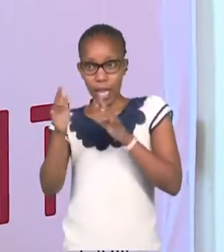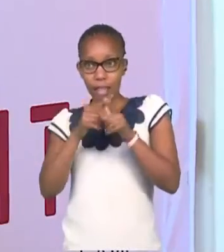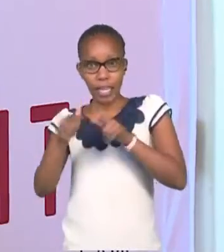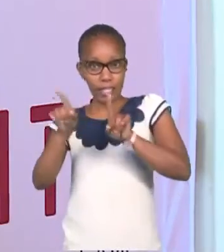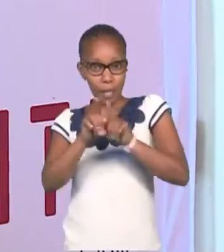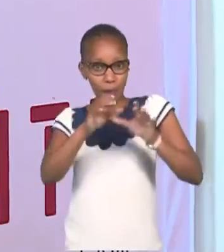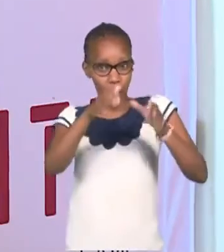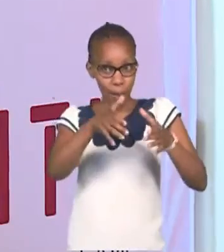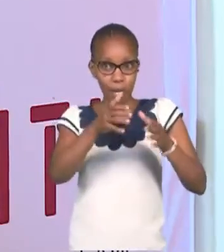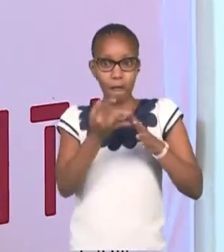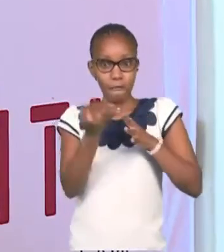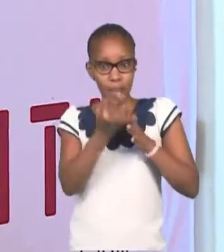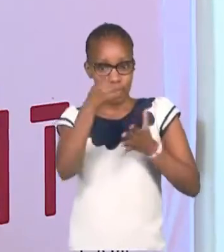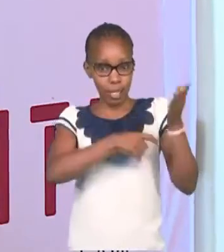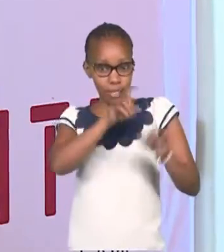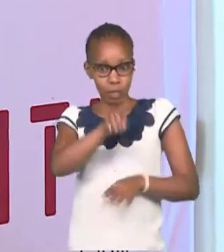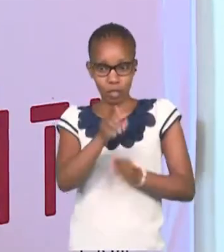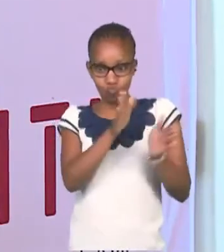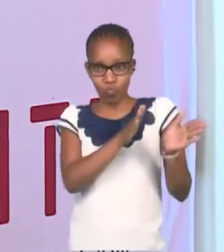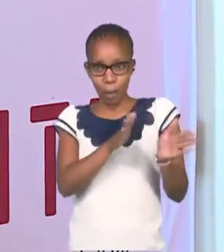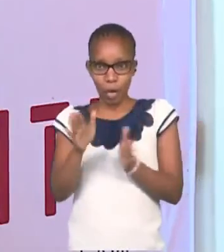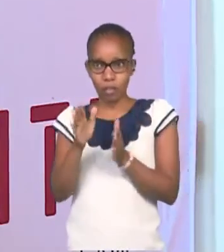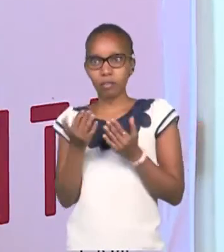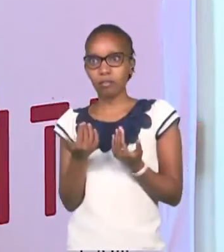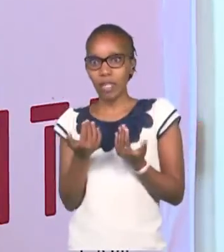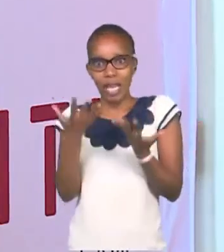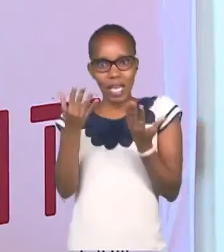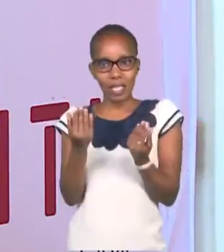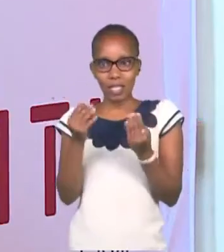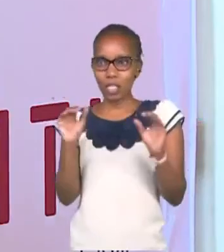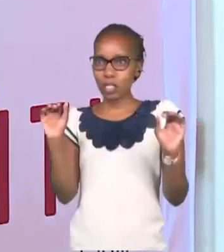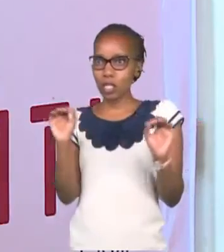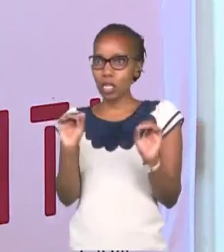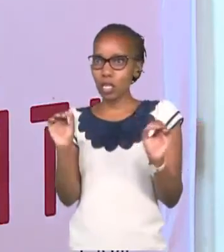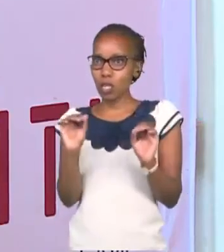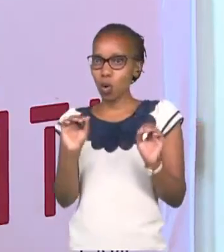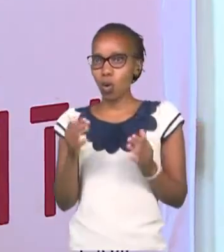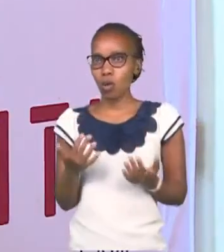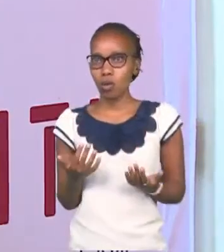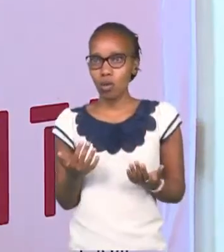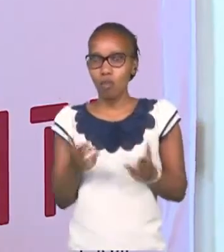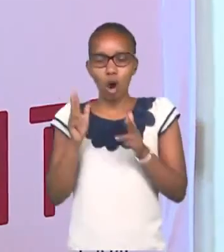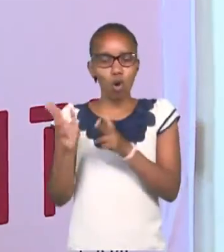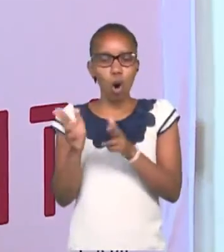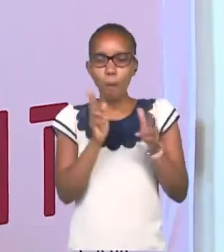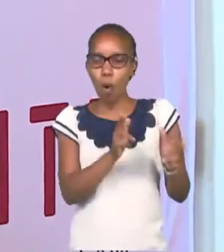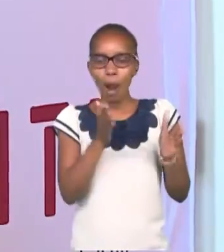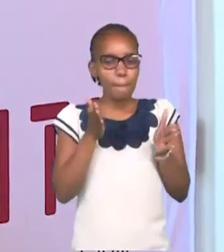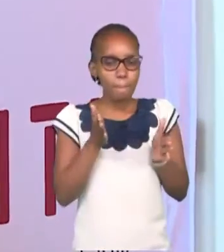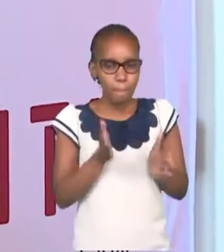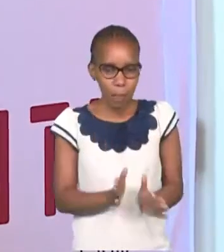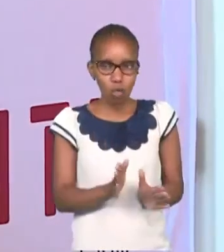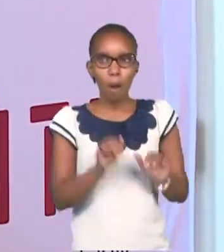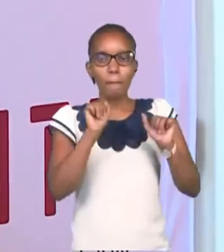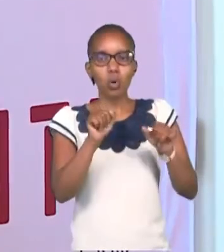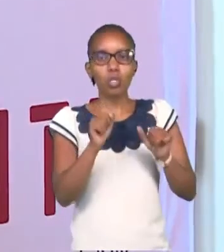for the company. And I would also say that the process has not been simplified enough for even a common person to be able to